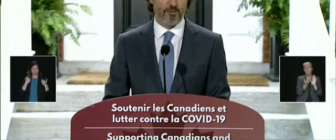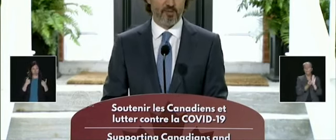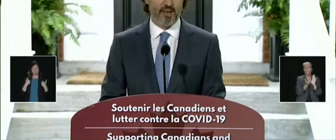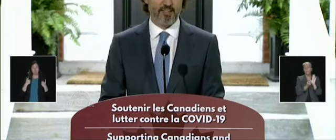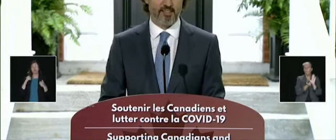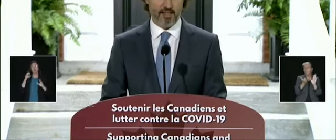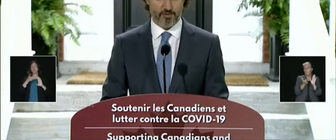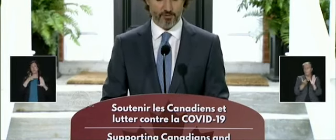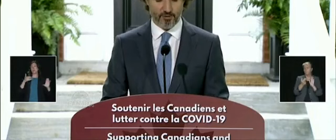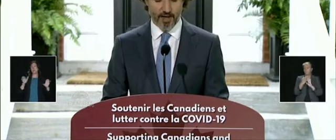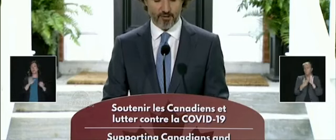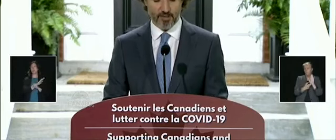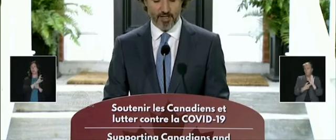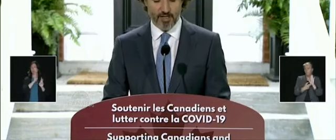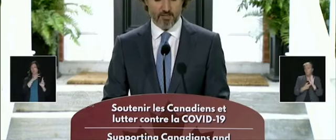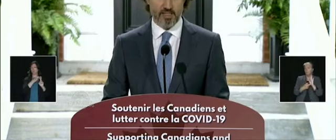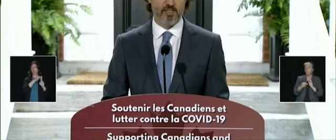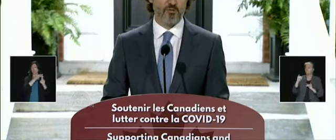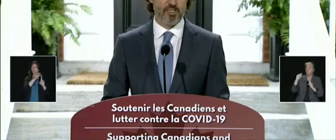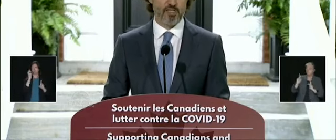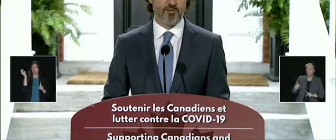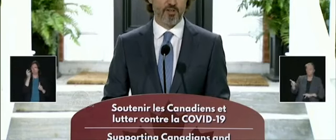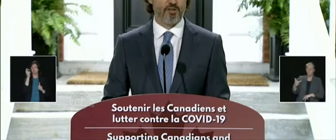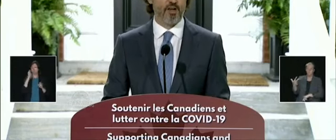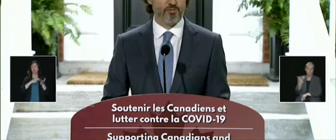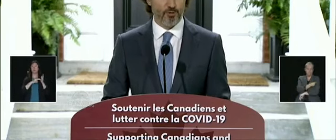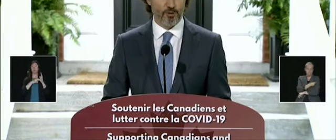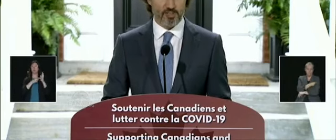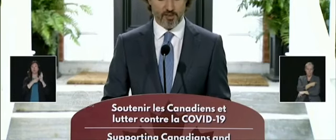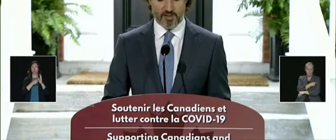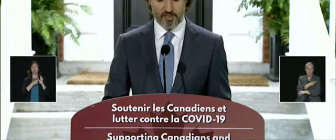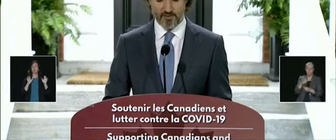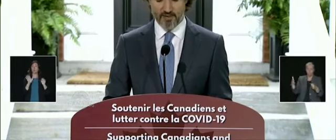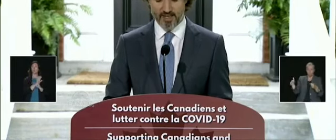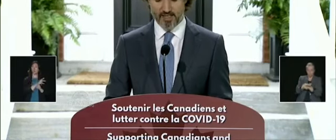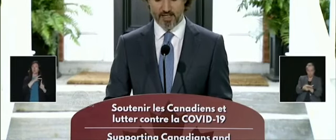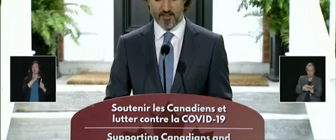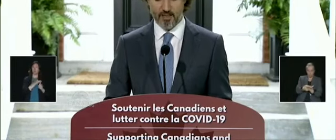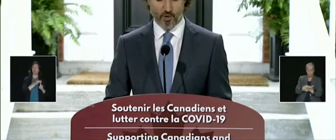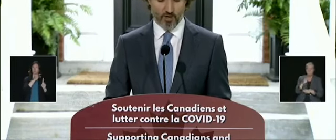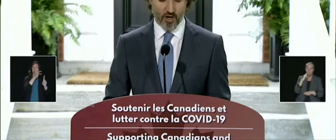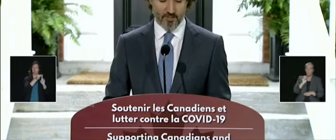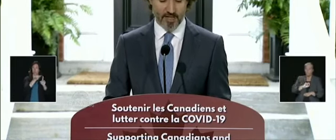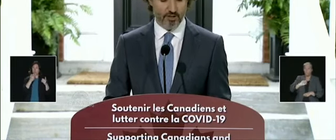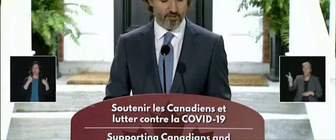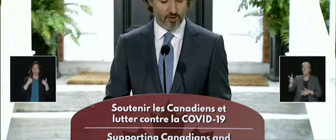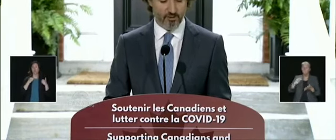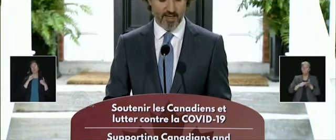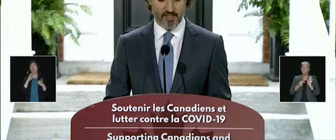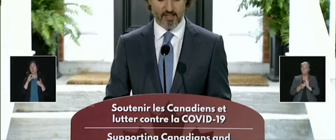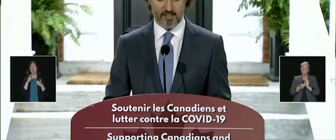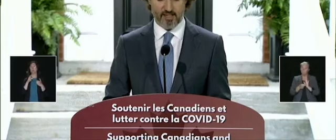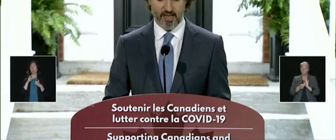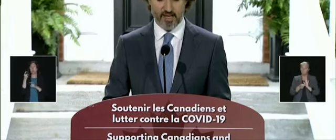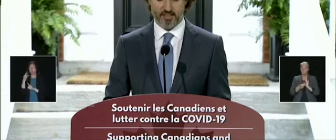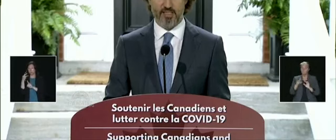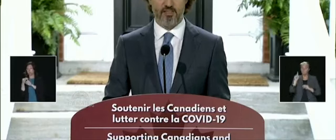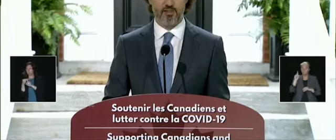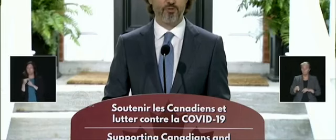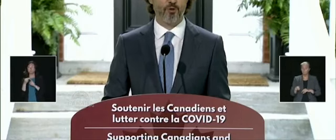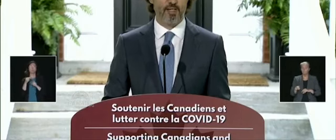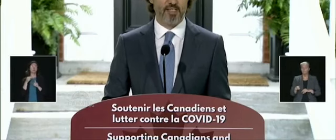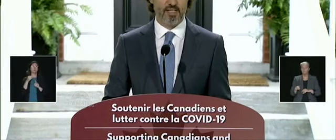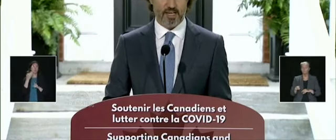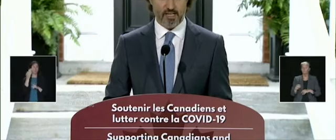considered fully vaccinated for travel, you must have received a full series of a vaccine or a combination of 2 vaccines at